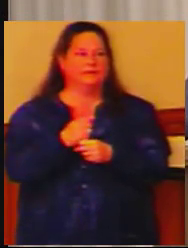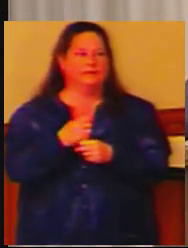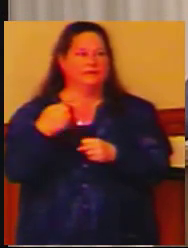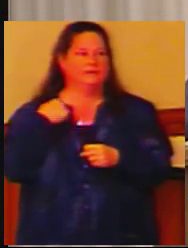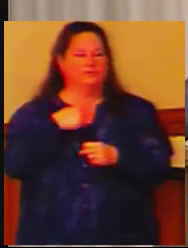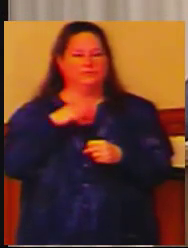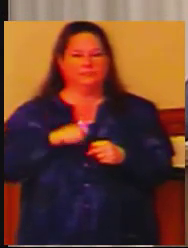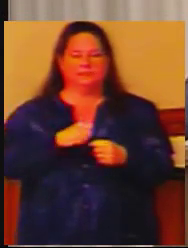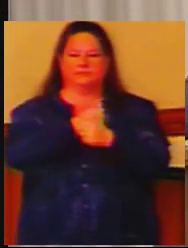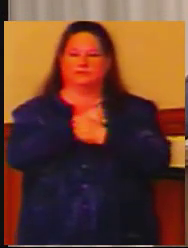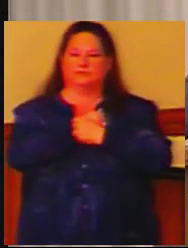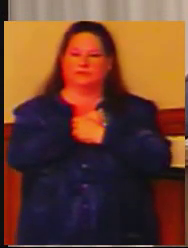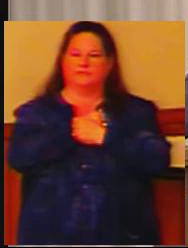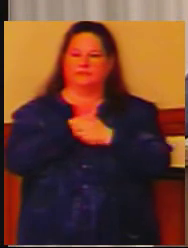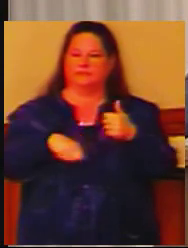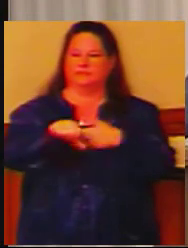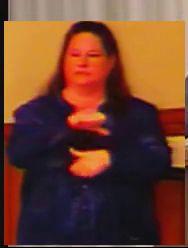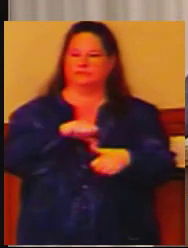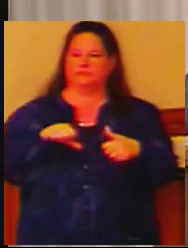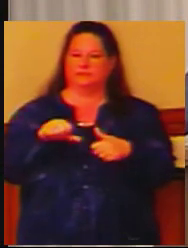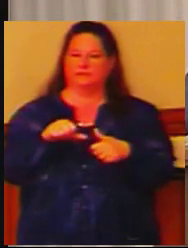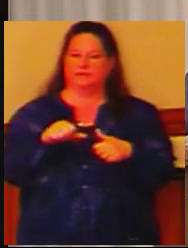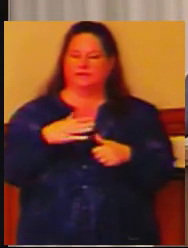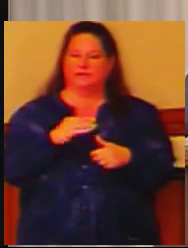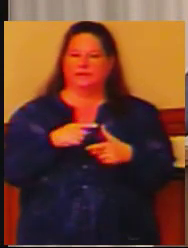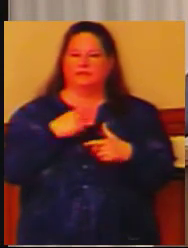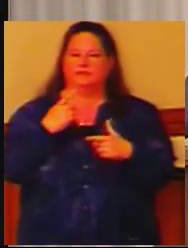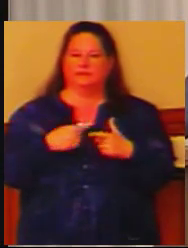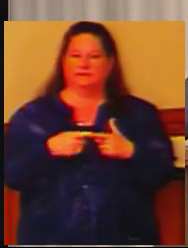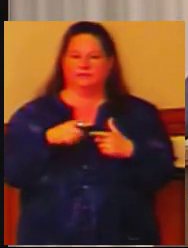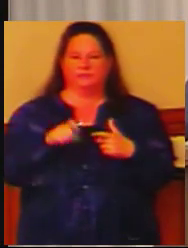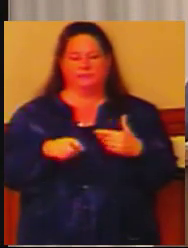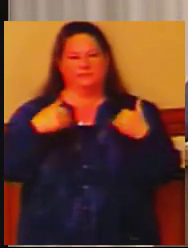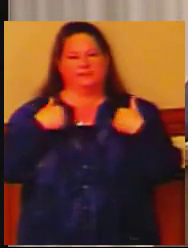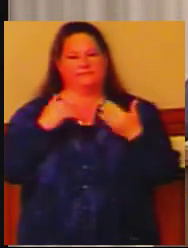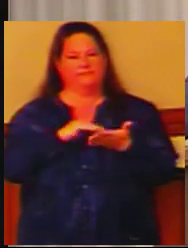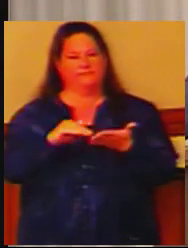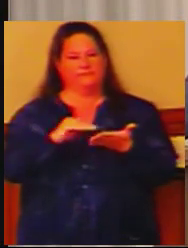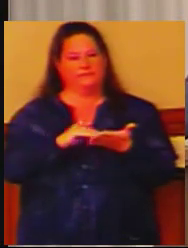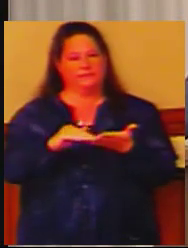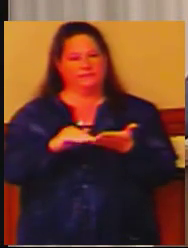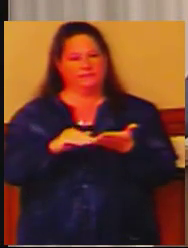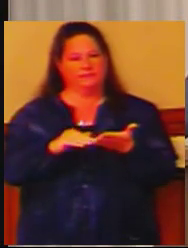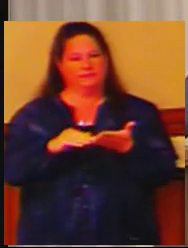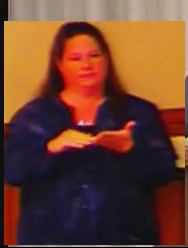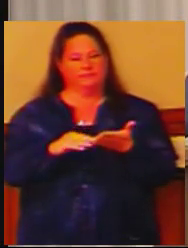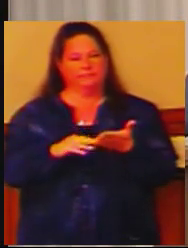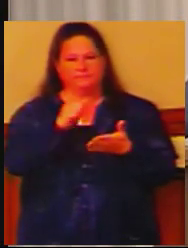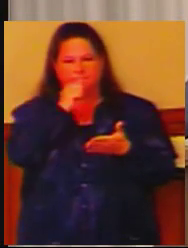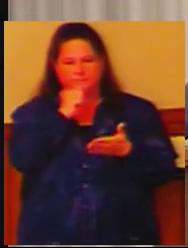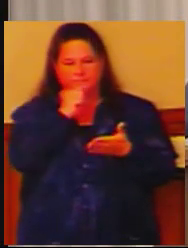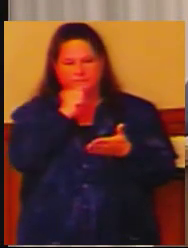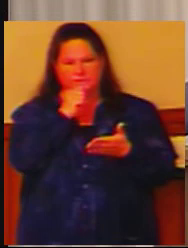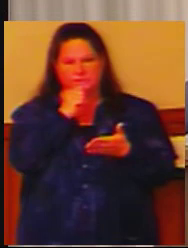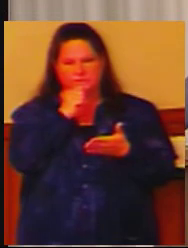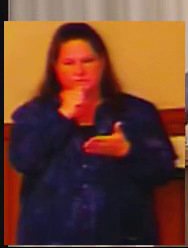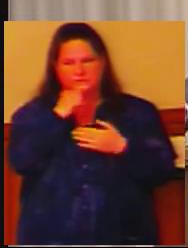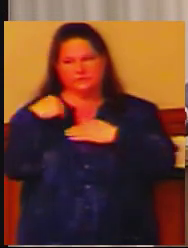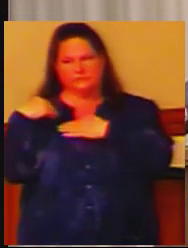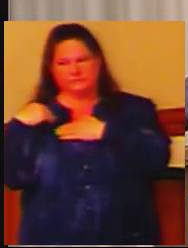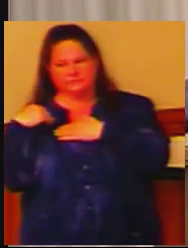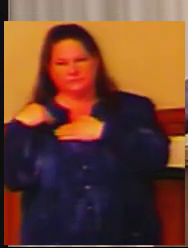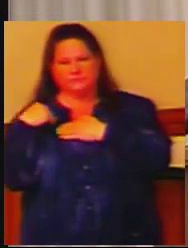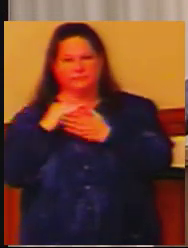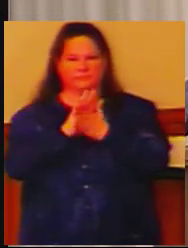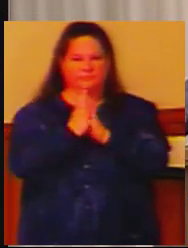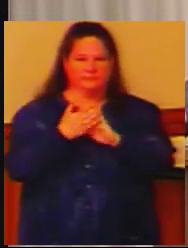we have to love one another, and then we have to have forgiveness, forbearance, patience,